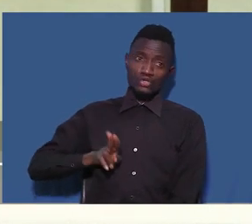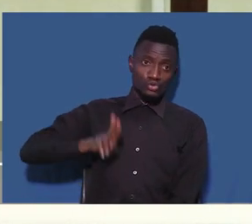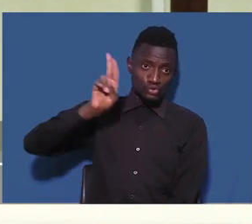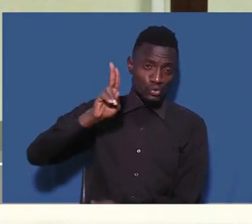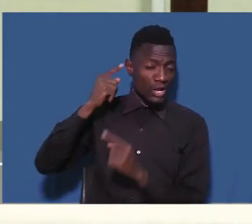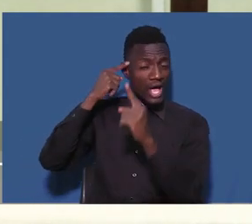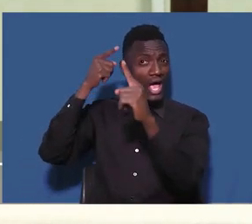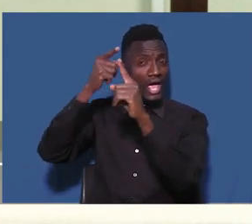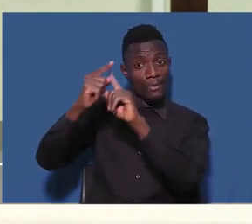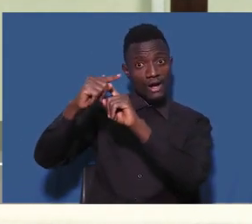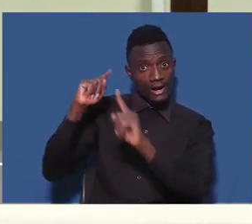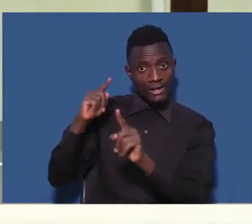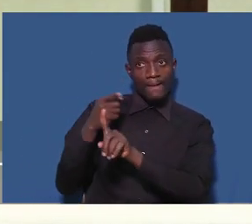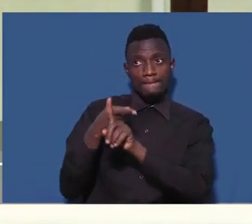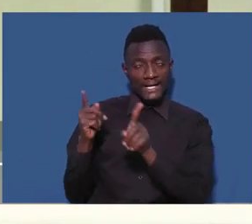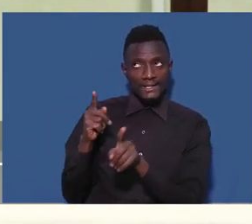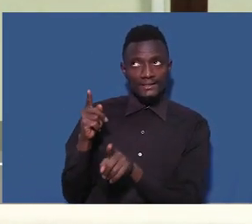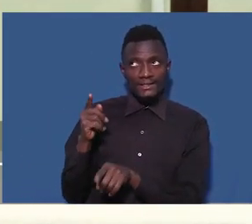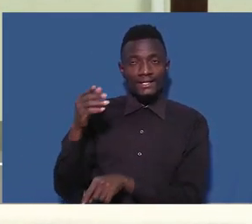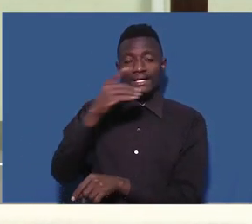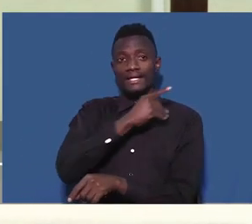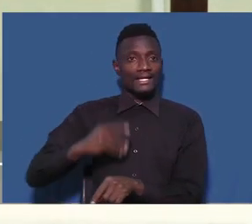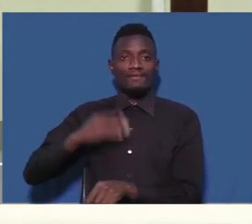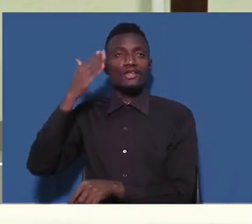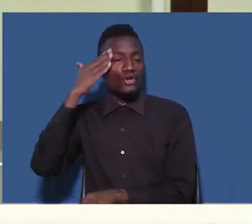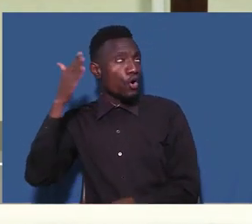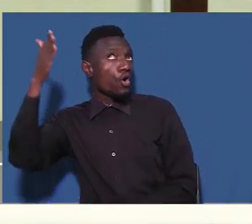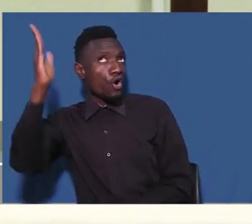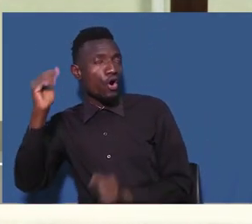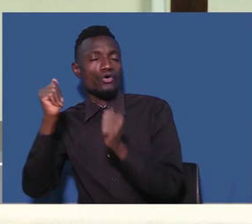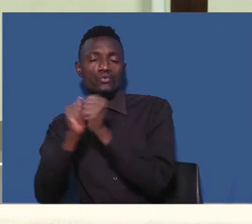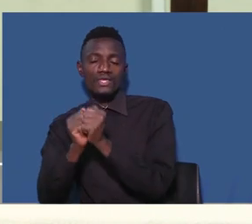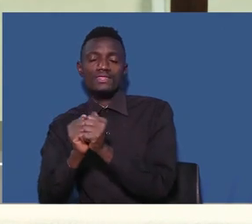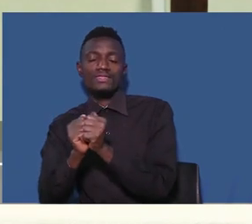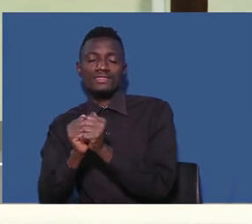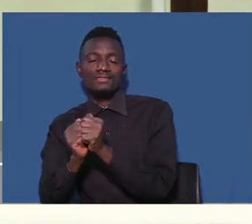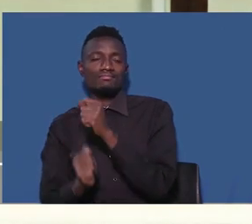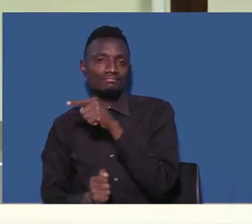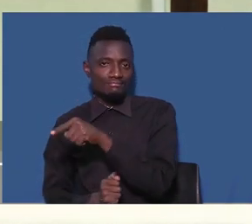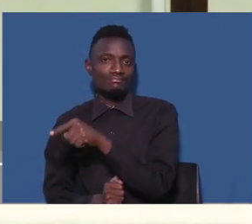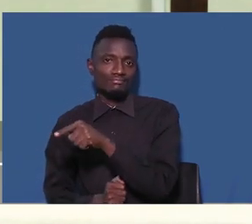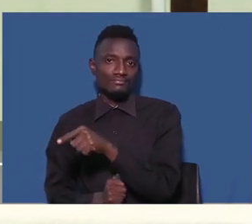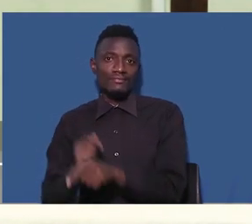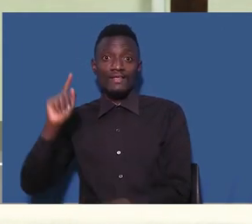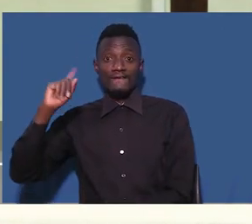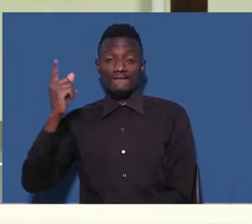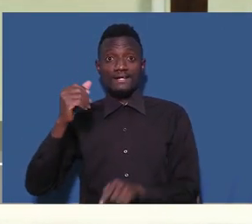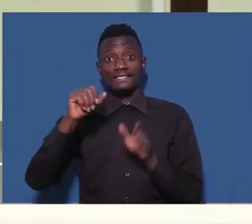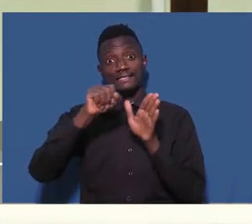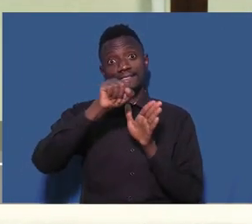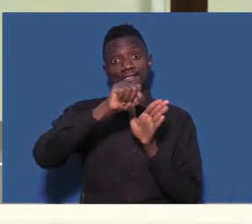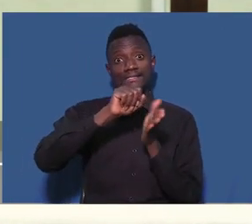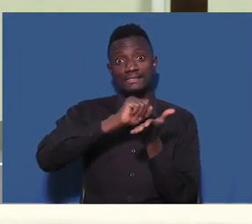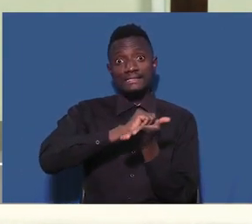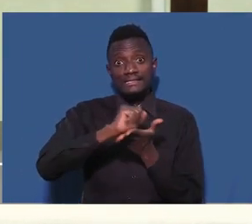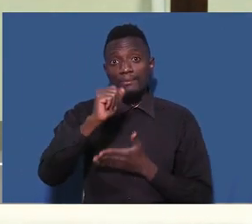was with him. 1 Samuel 17, verse 37, gives a testimony of how David said, God,